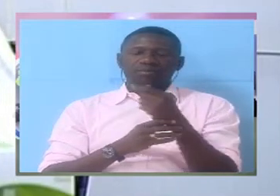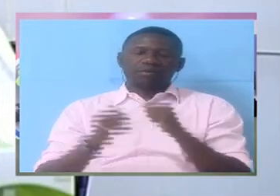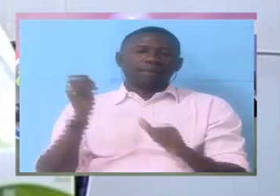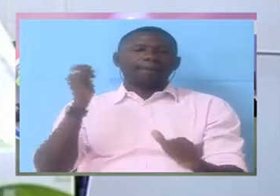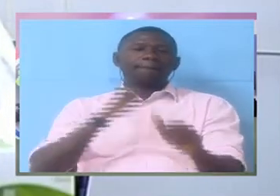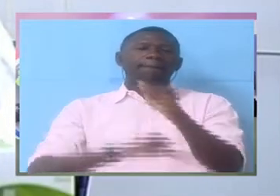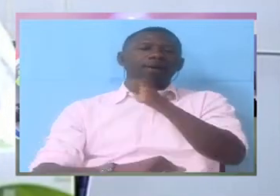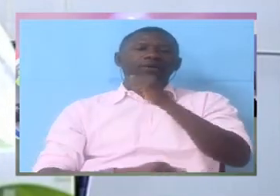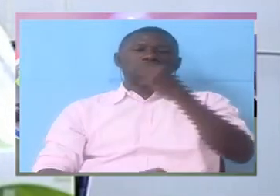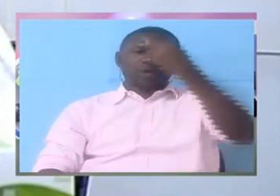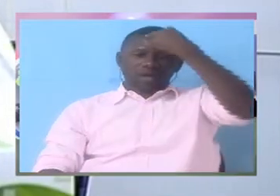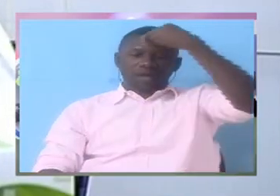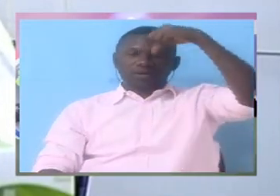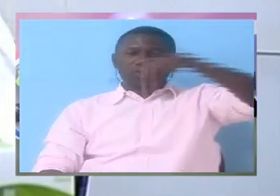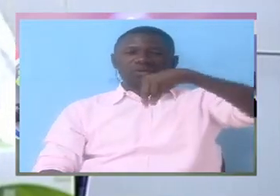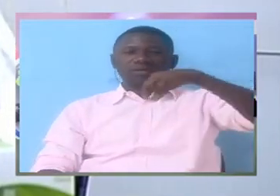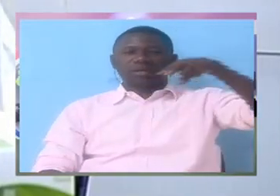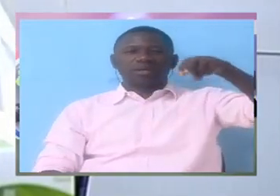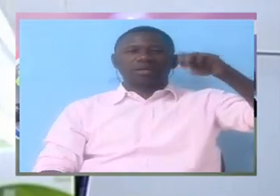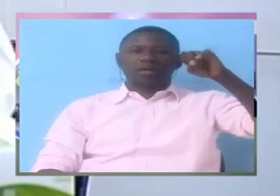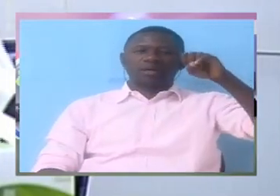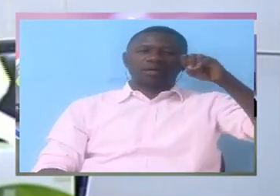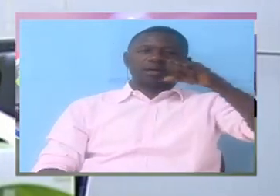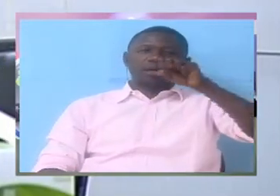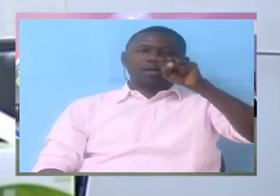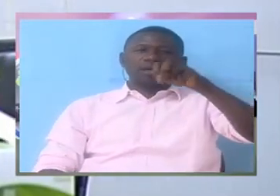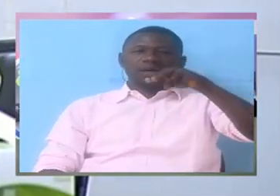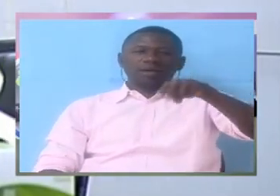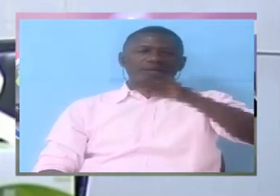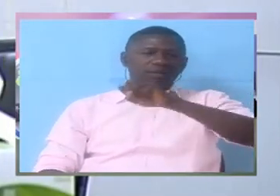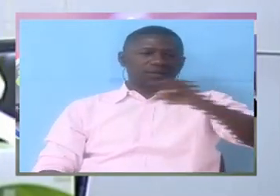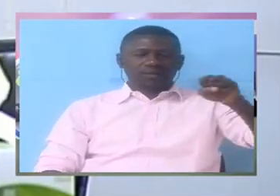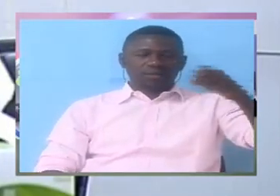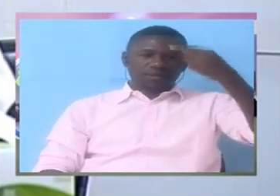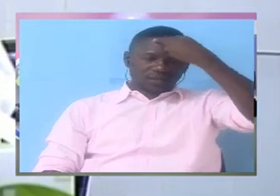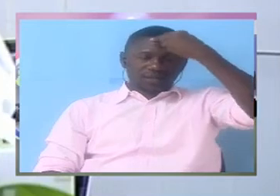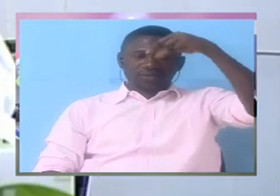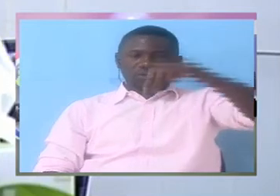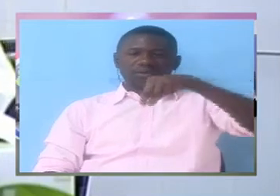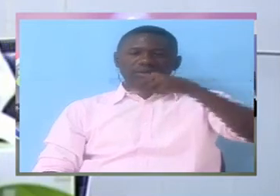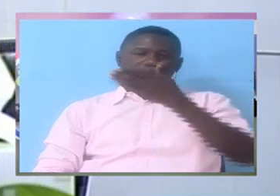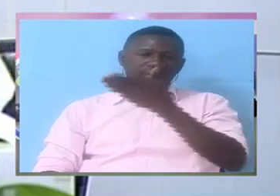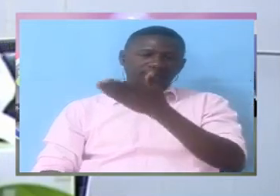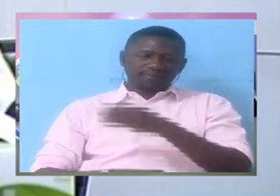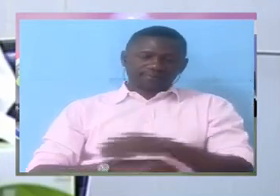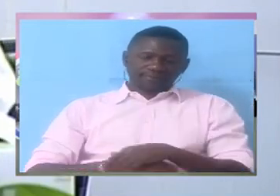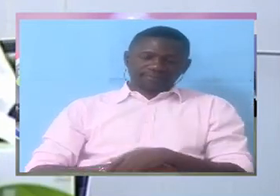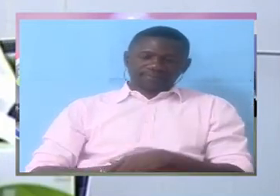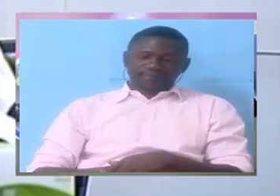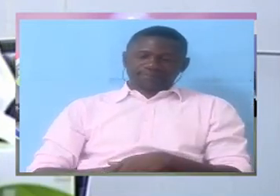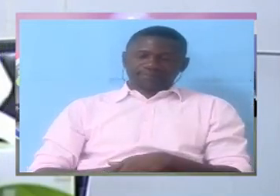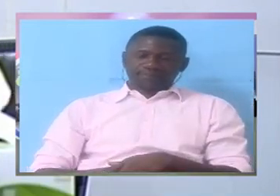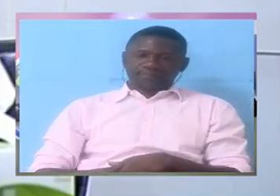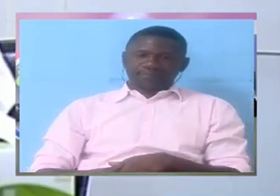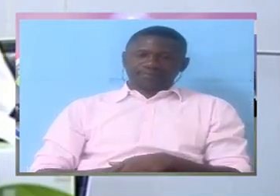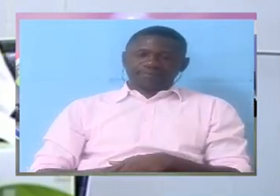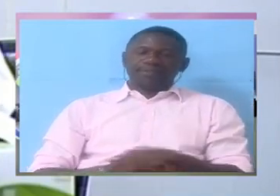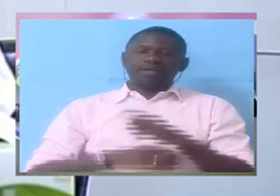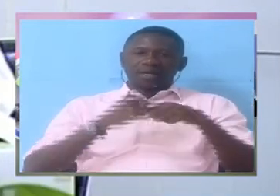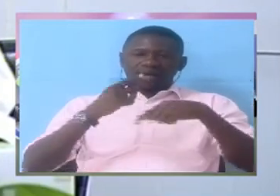To 1991, ye murundi nam kansendi nam korda abato. And then